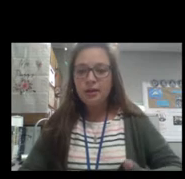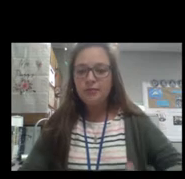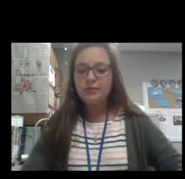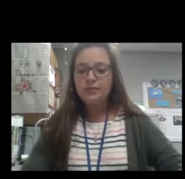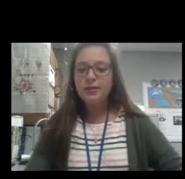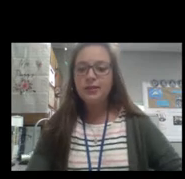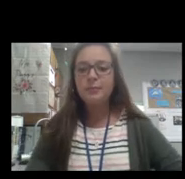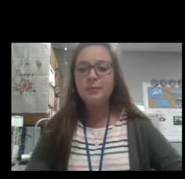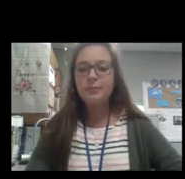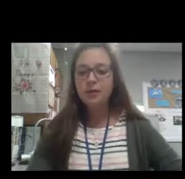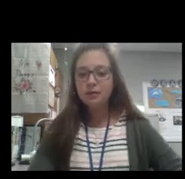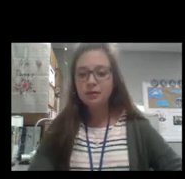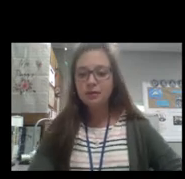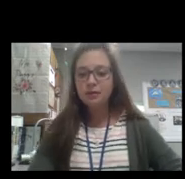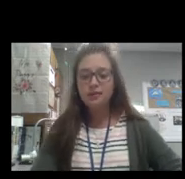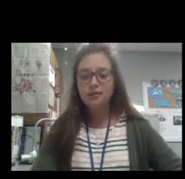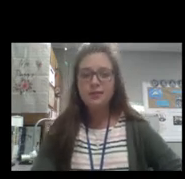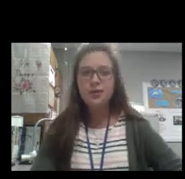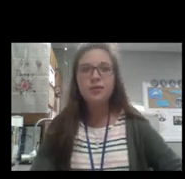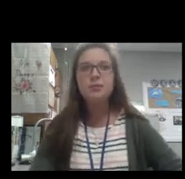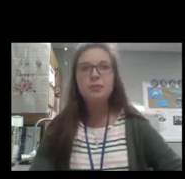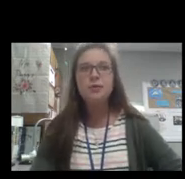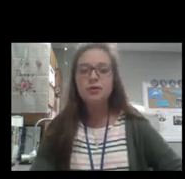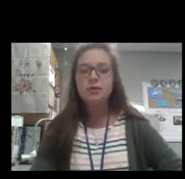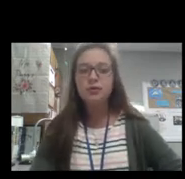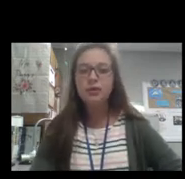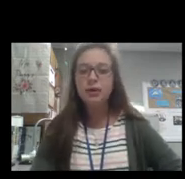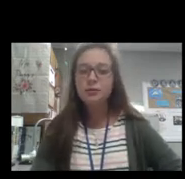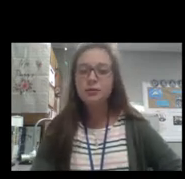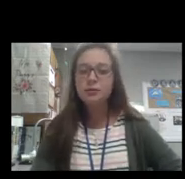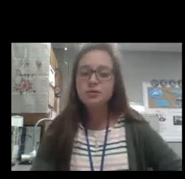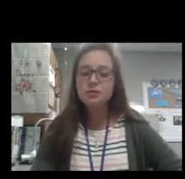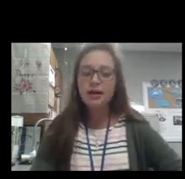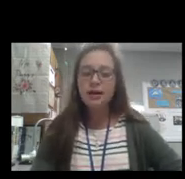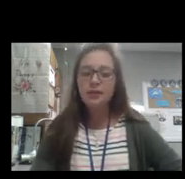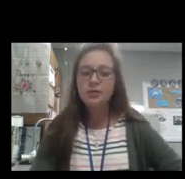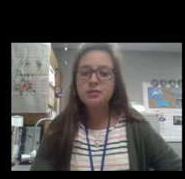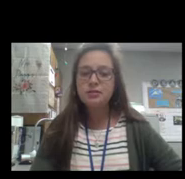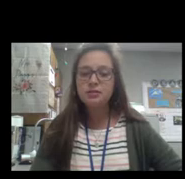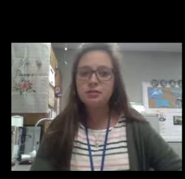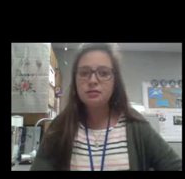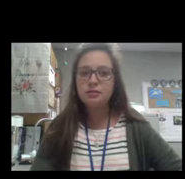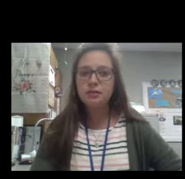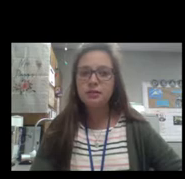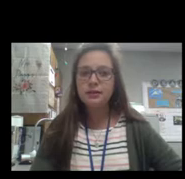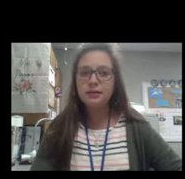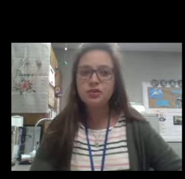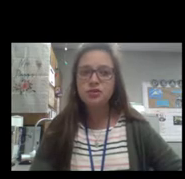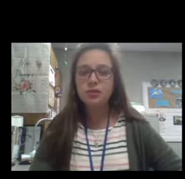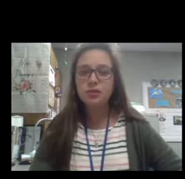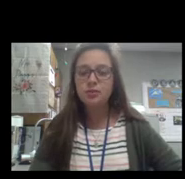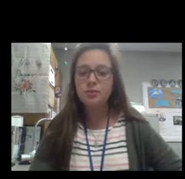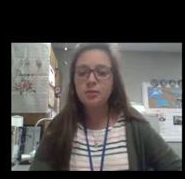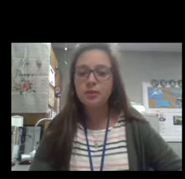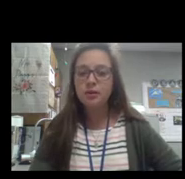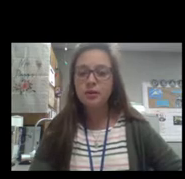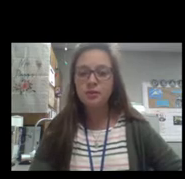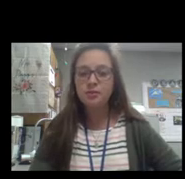And hopefully you remember most of these. I think we remember the grammar rules. I think we just kind of struggle